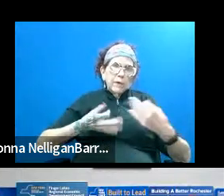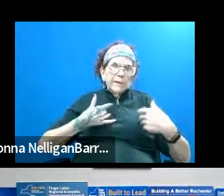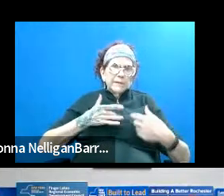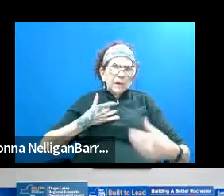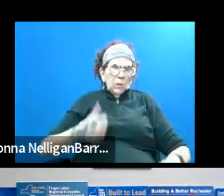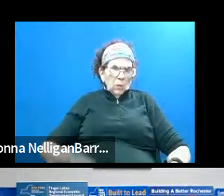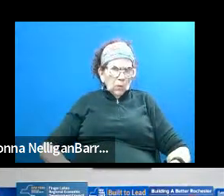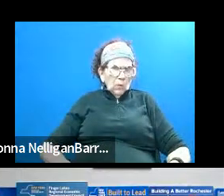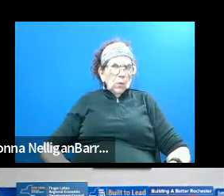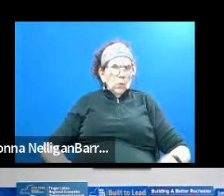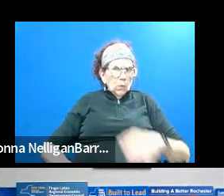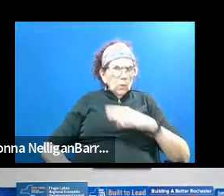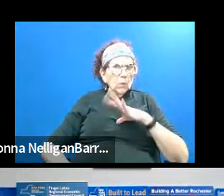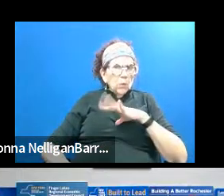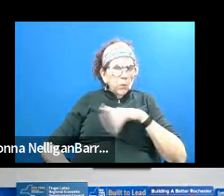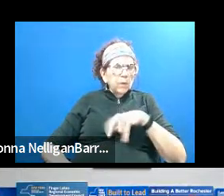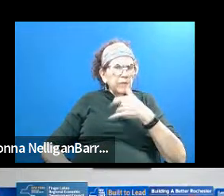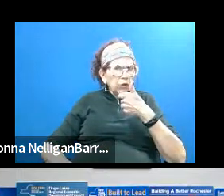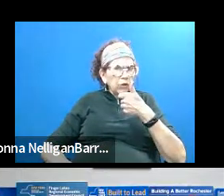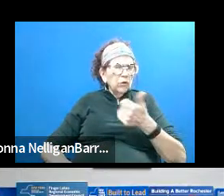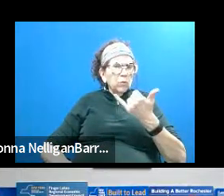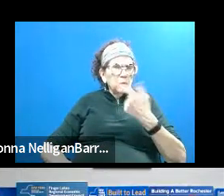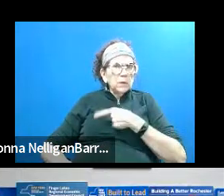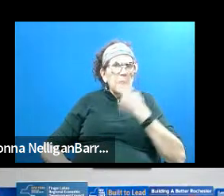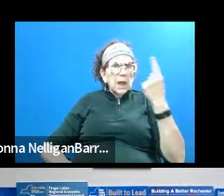A lot of this work